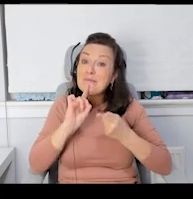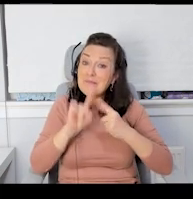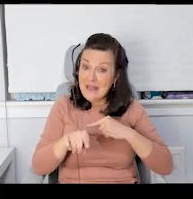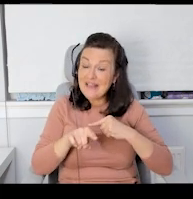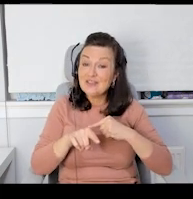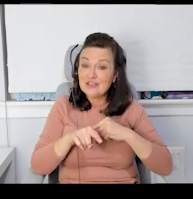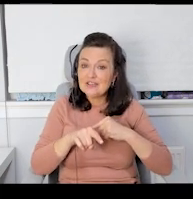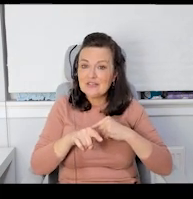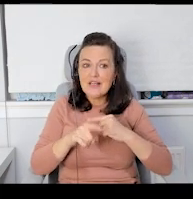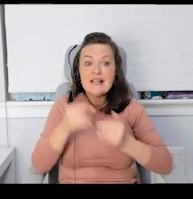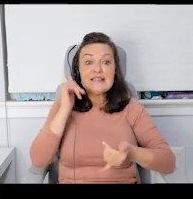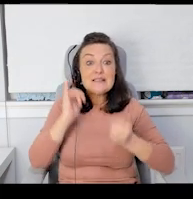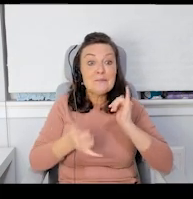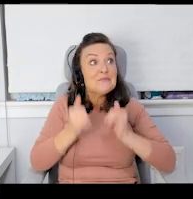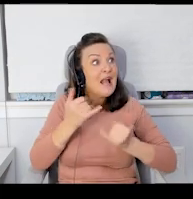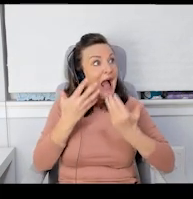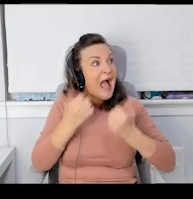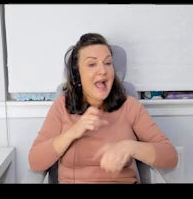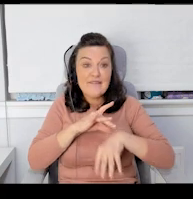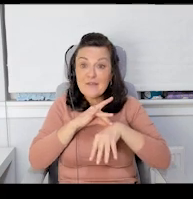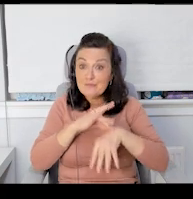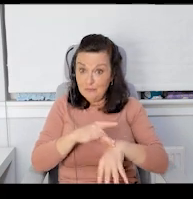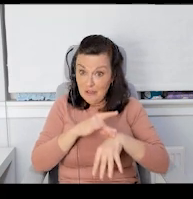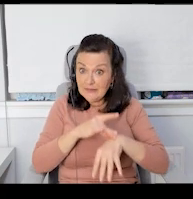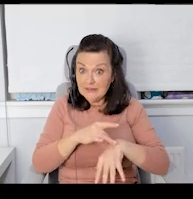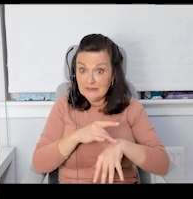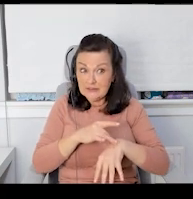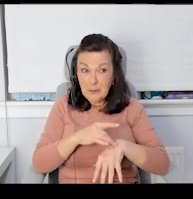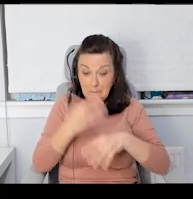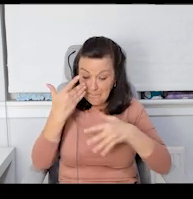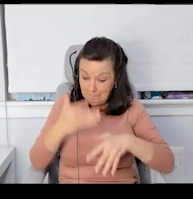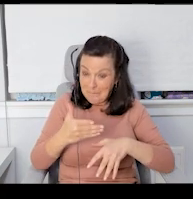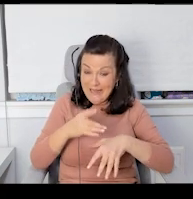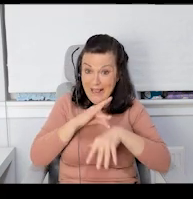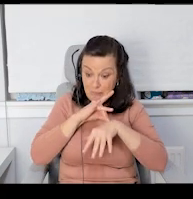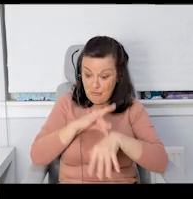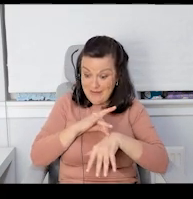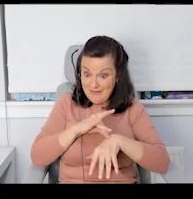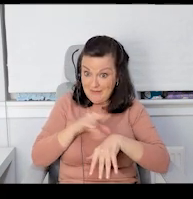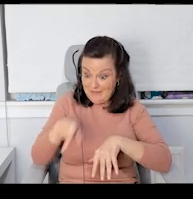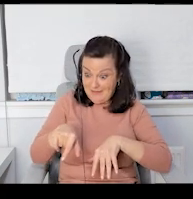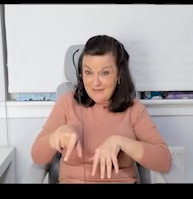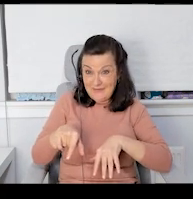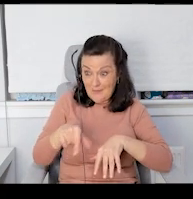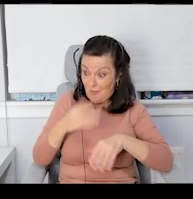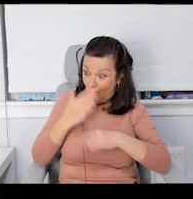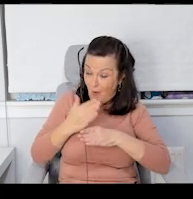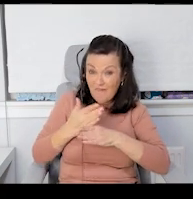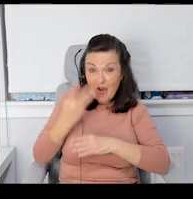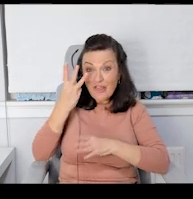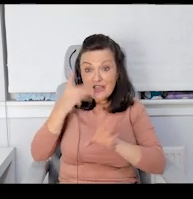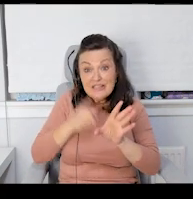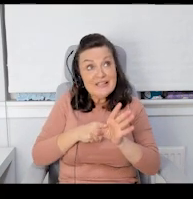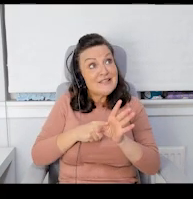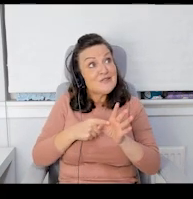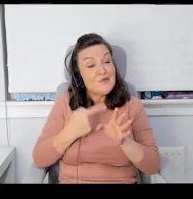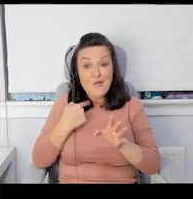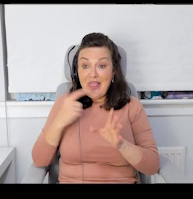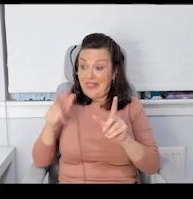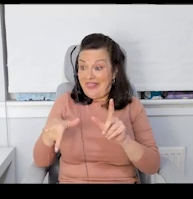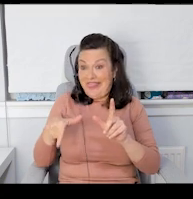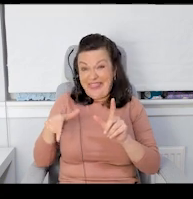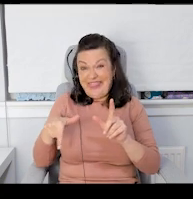previously that sometimes you have apprentices who have been with the business for 3 years, and then you'll bring in a graduate who's